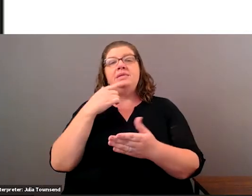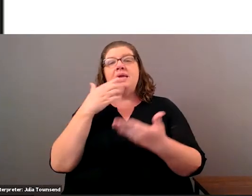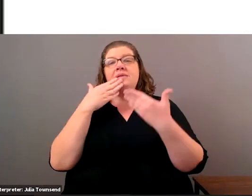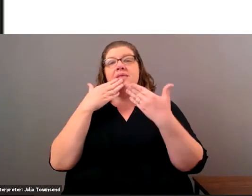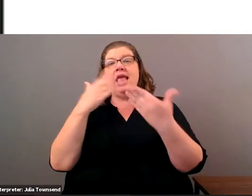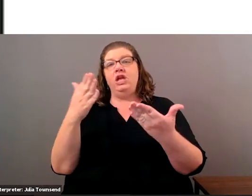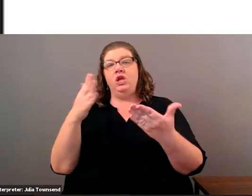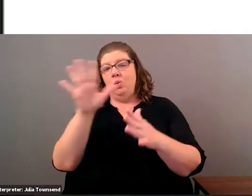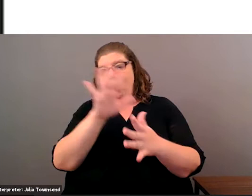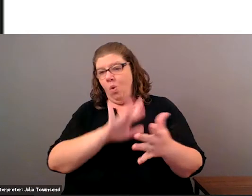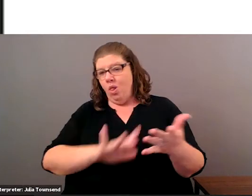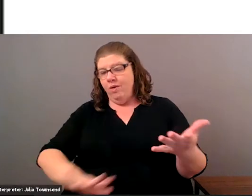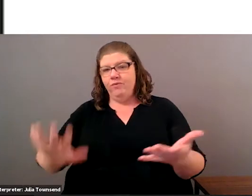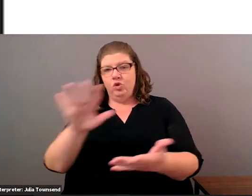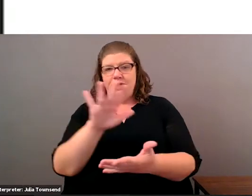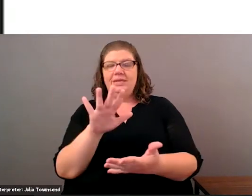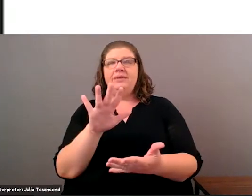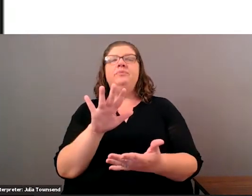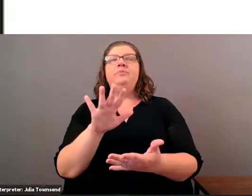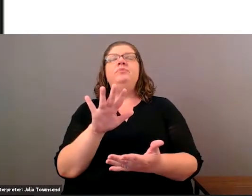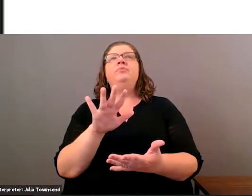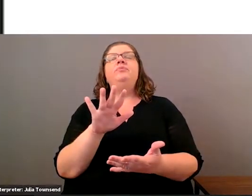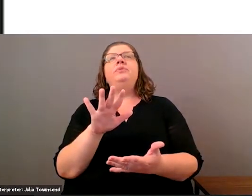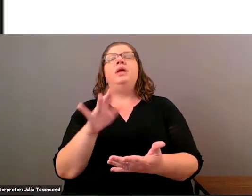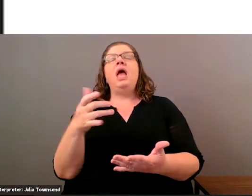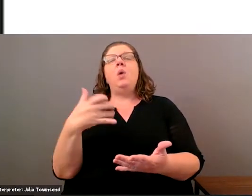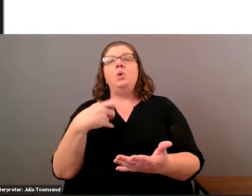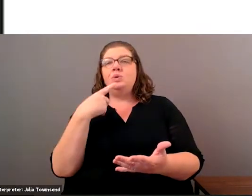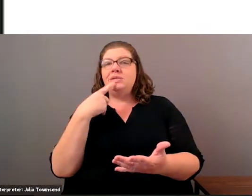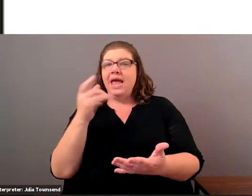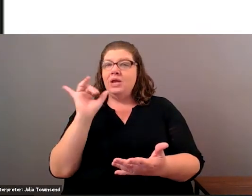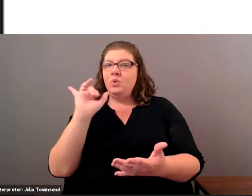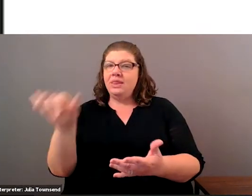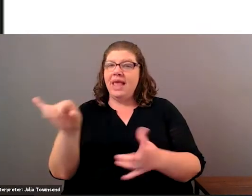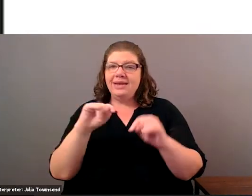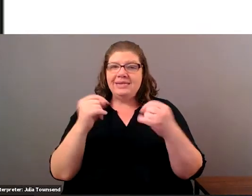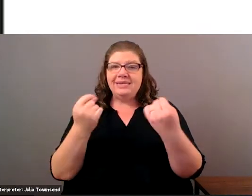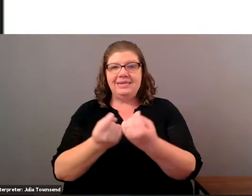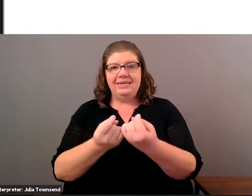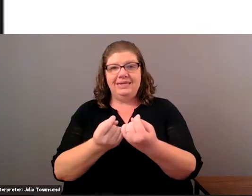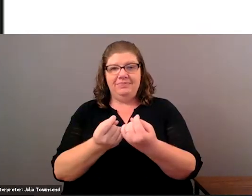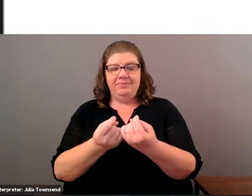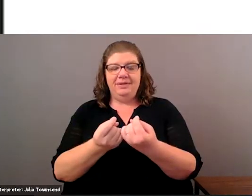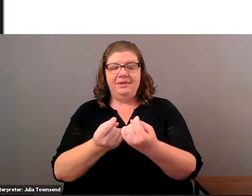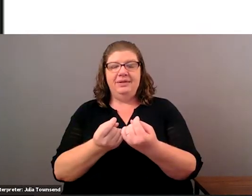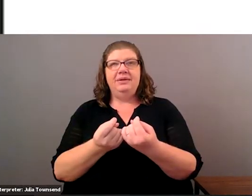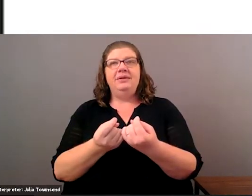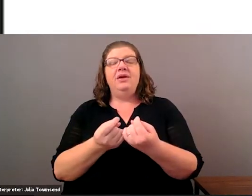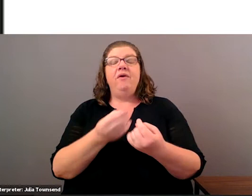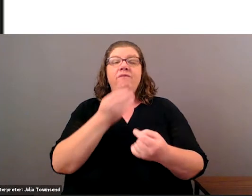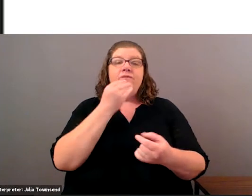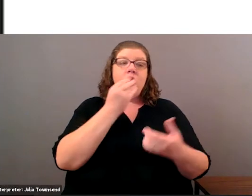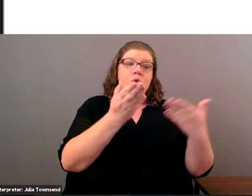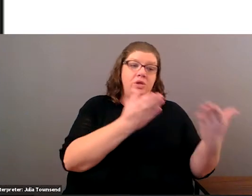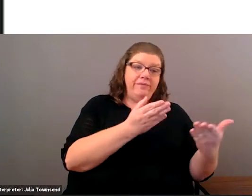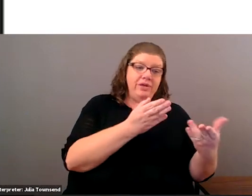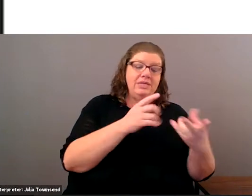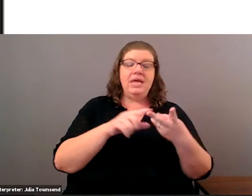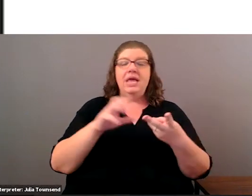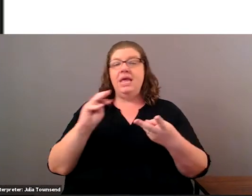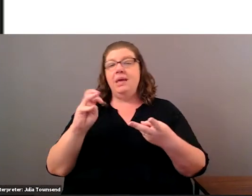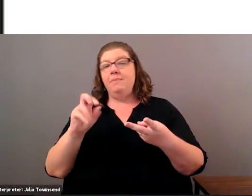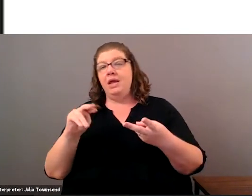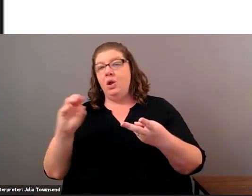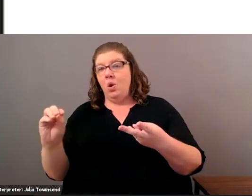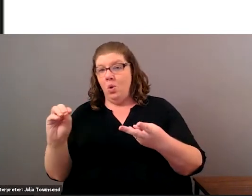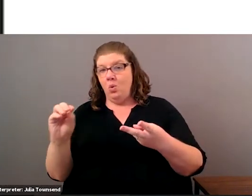it. And I want to say to that team that both food service and the M&O department